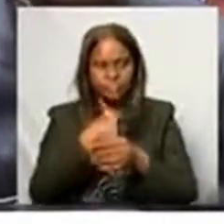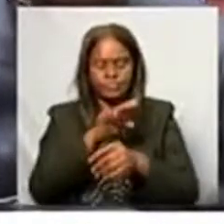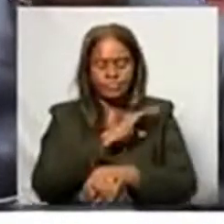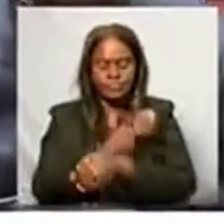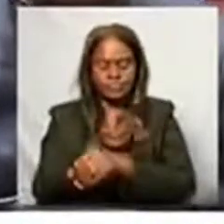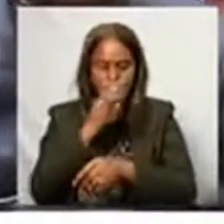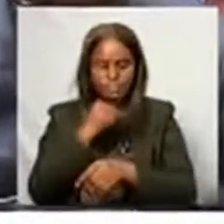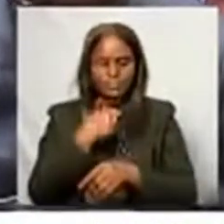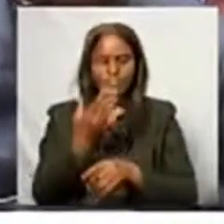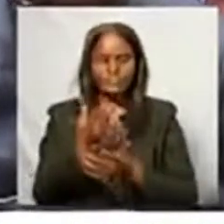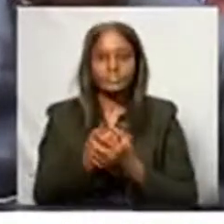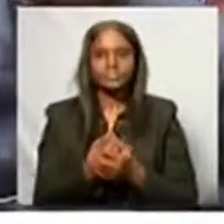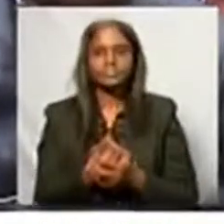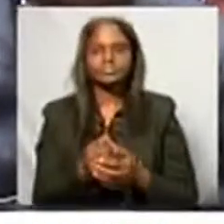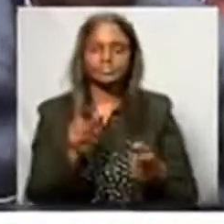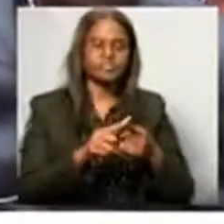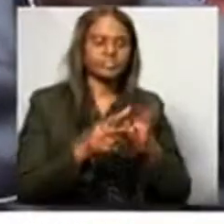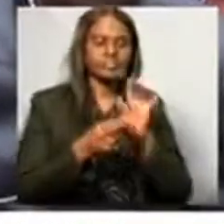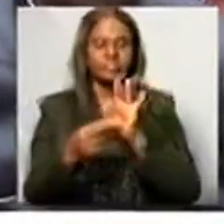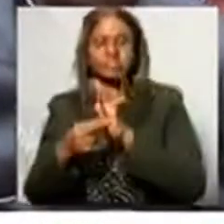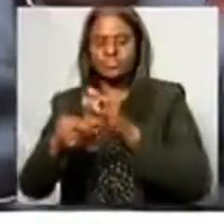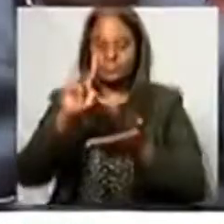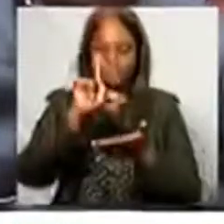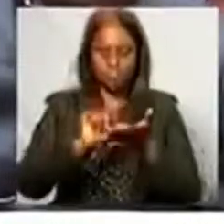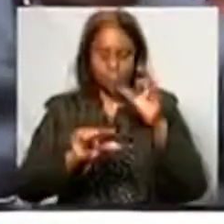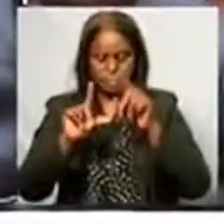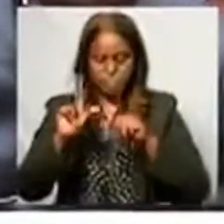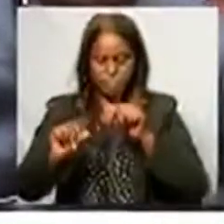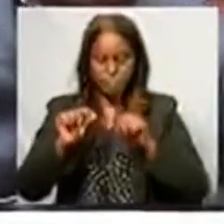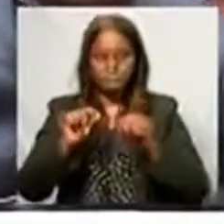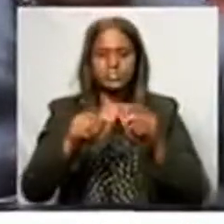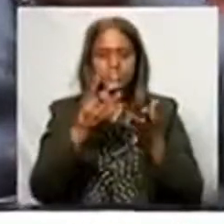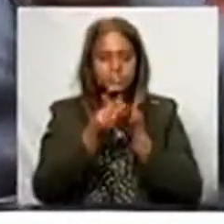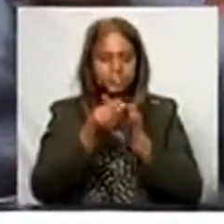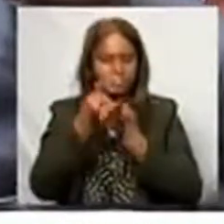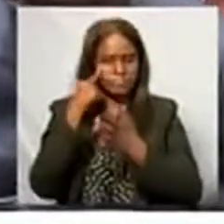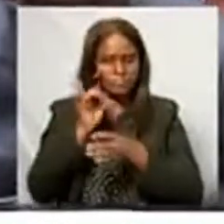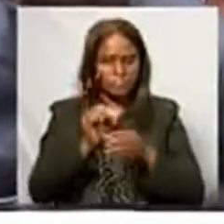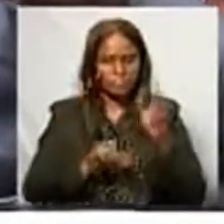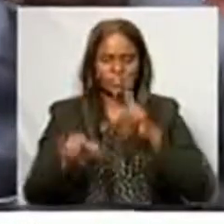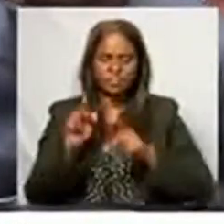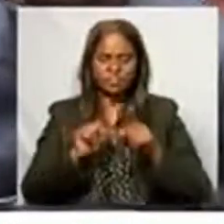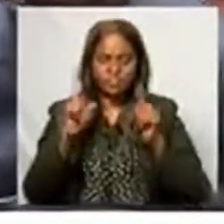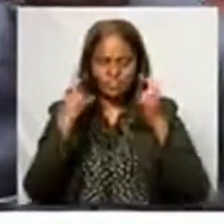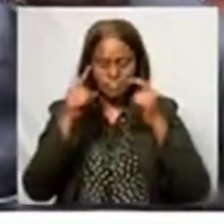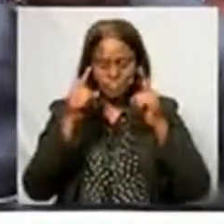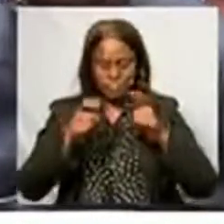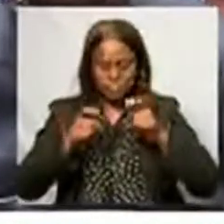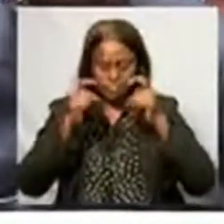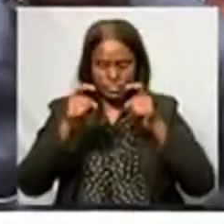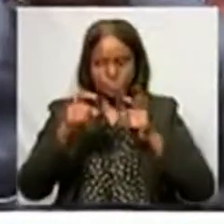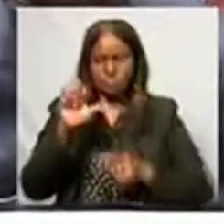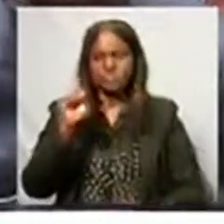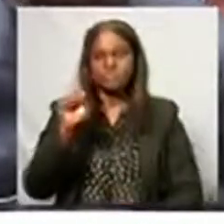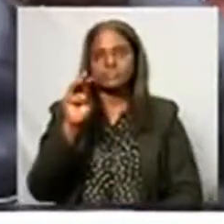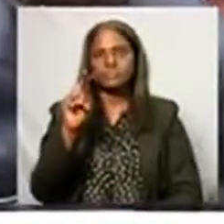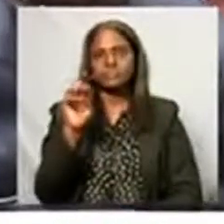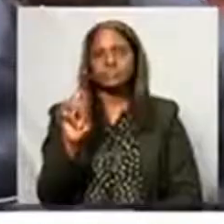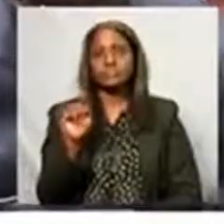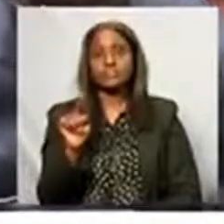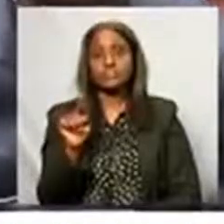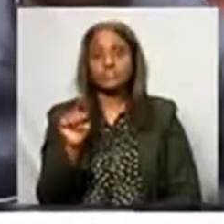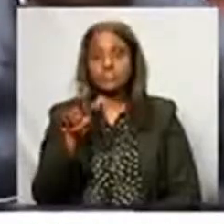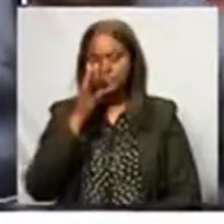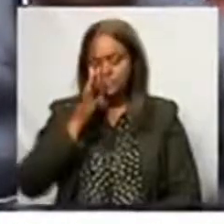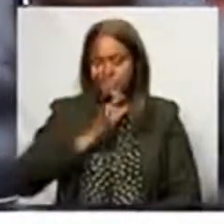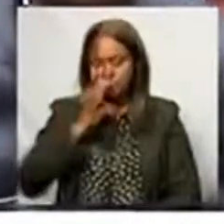to avail cheap finances to our citizens for promotion of SMEs.